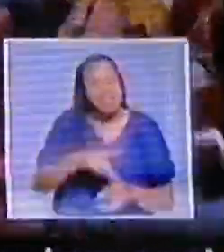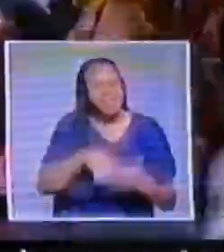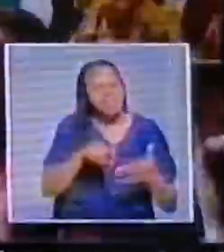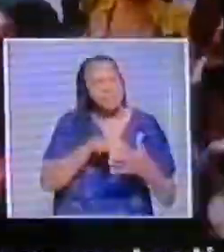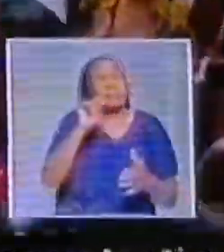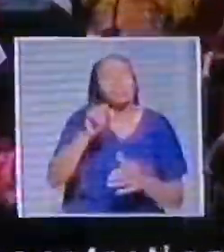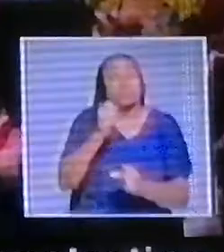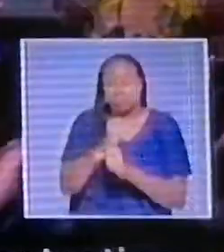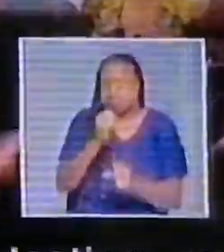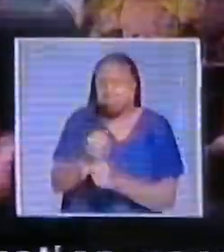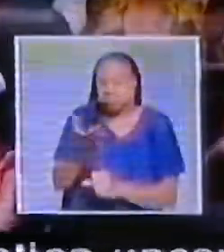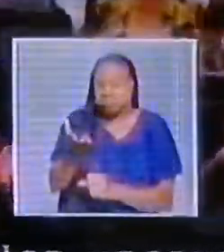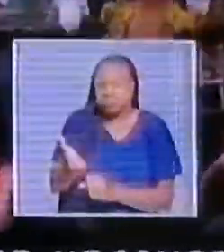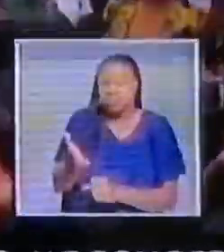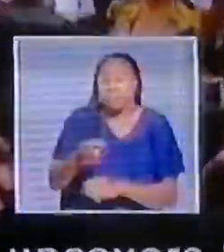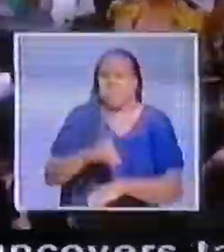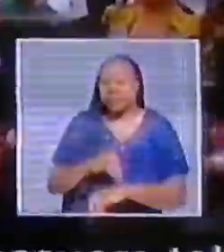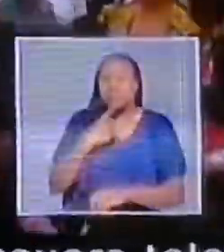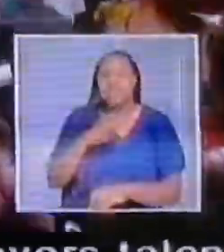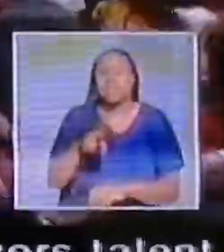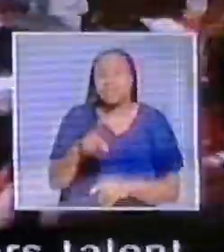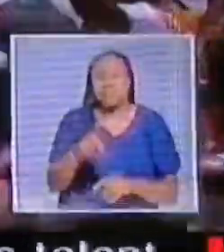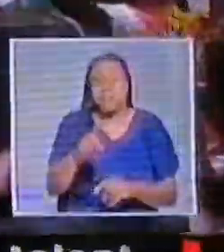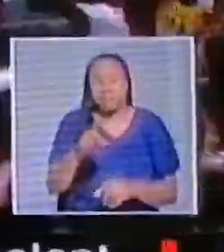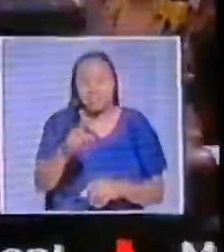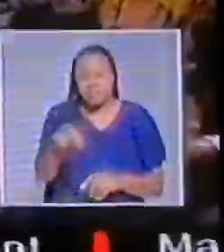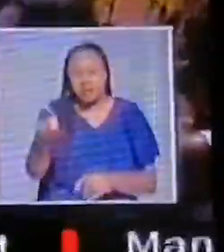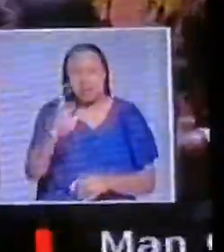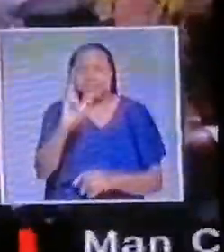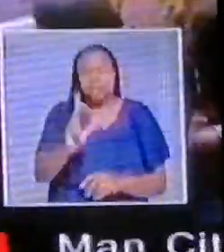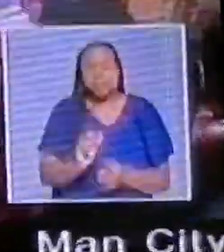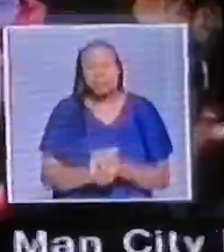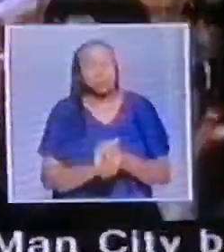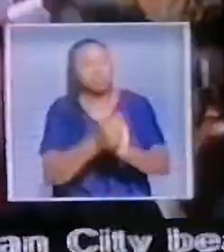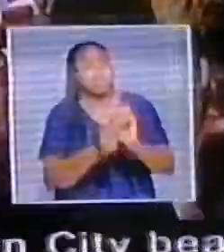him, saying that he is the right vehicle for change.